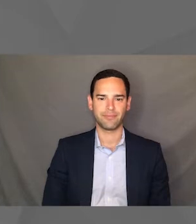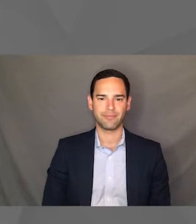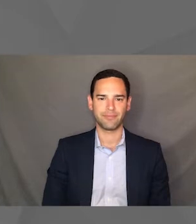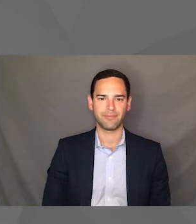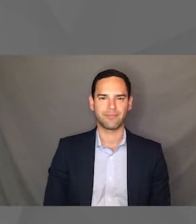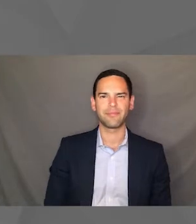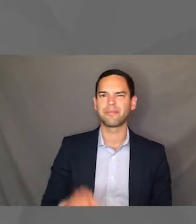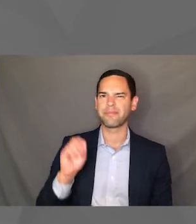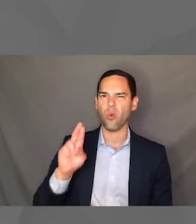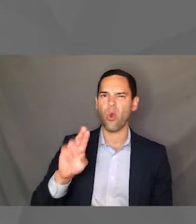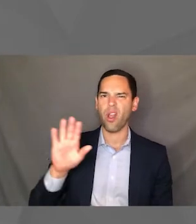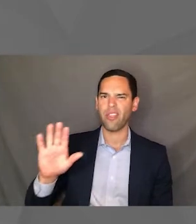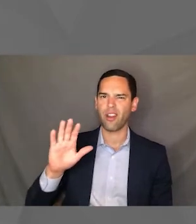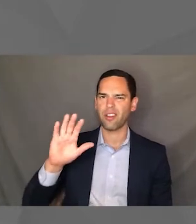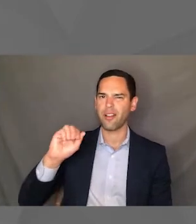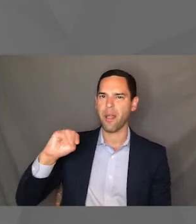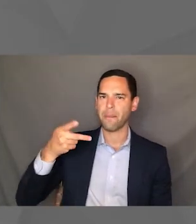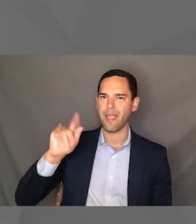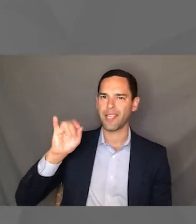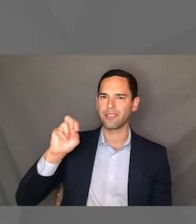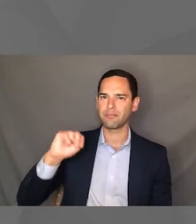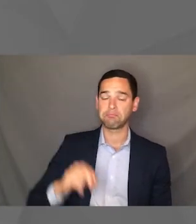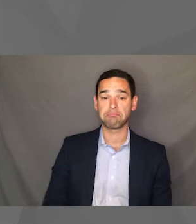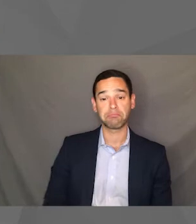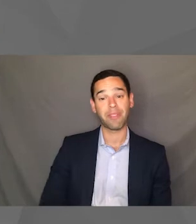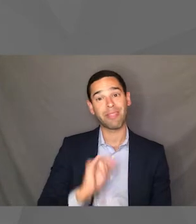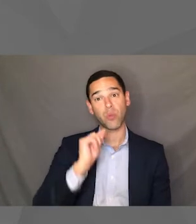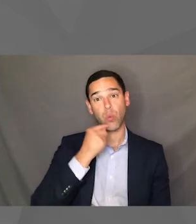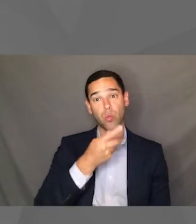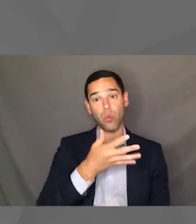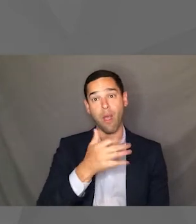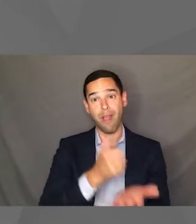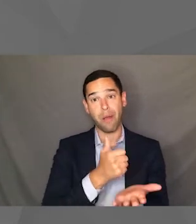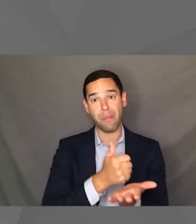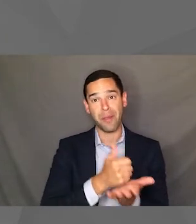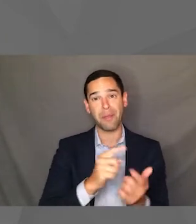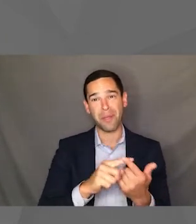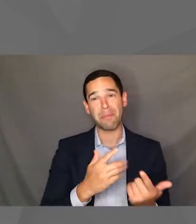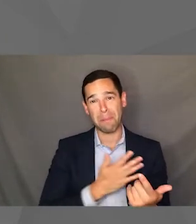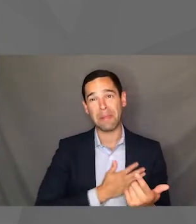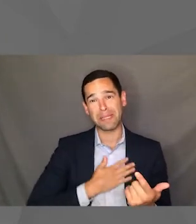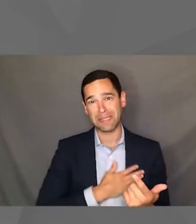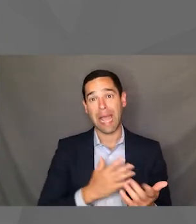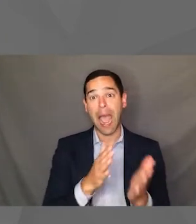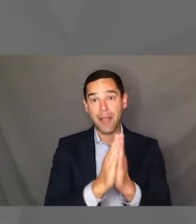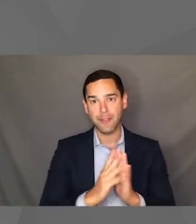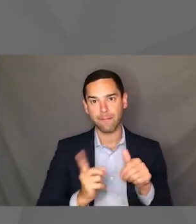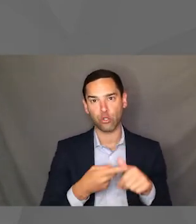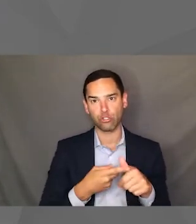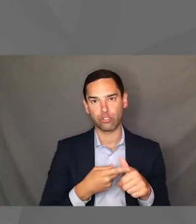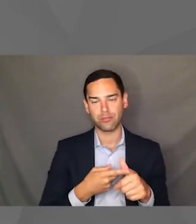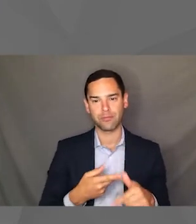Or their companion. It's really cool that you'd like to help, but do us both a favor and please ask me